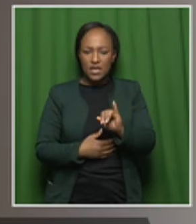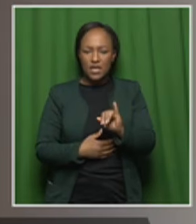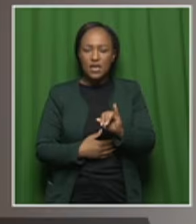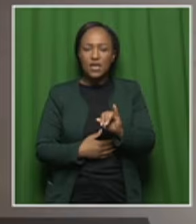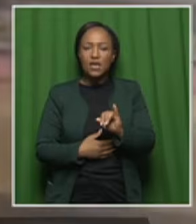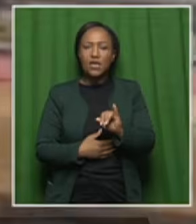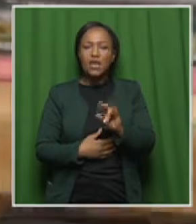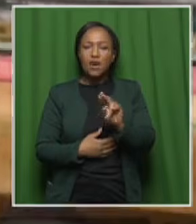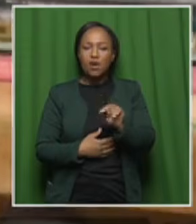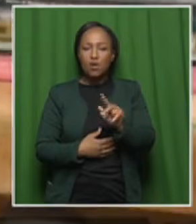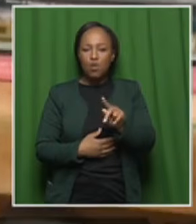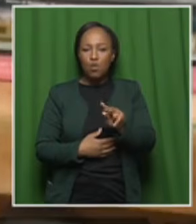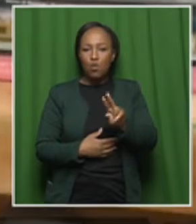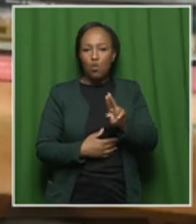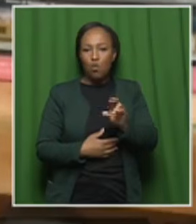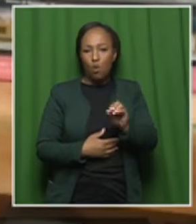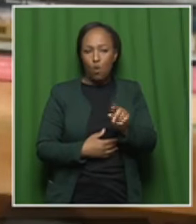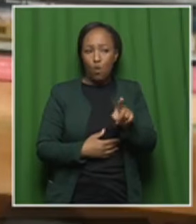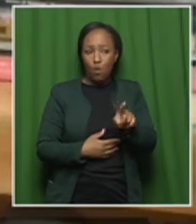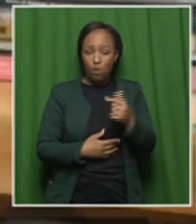recently, who was